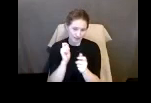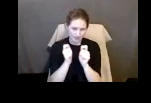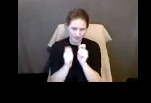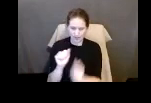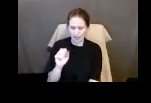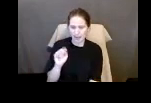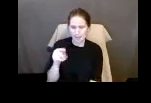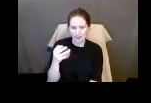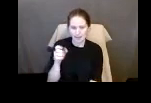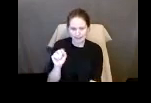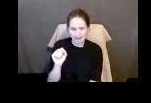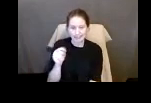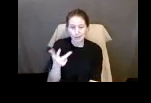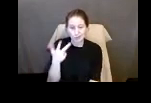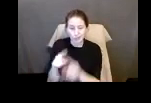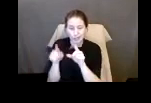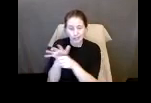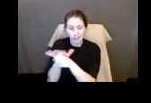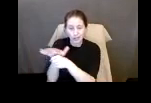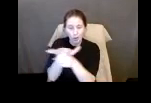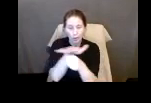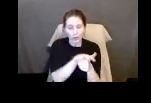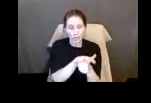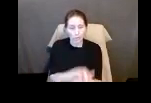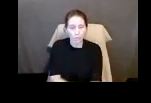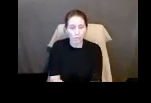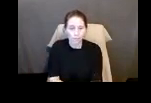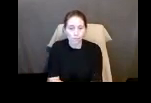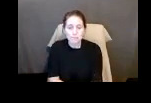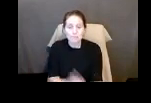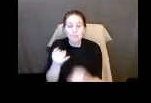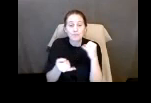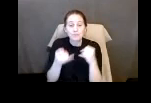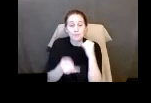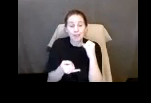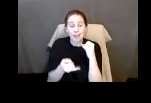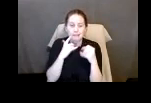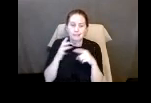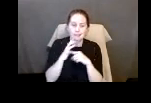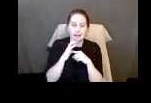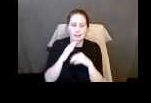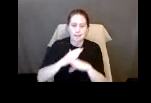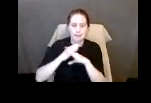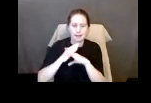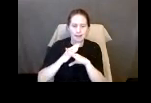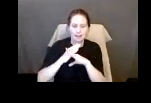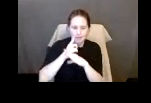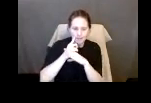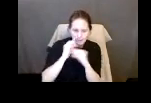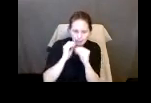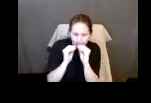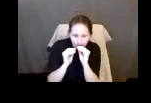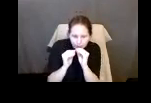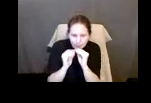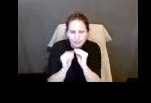amethyst in three different locations too. And the last and most protected level of refinement had people carrying